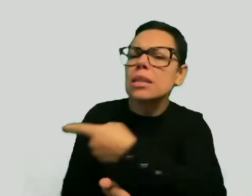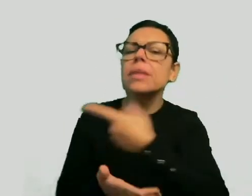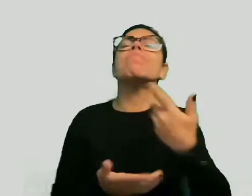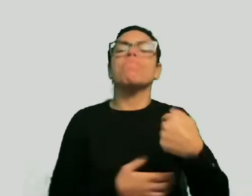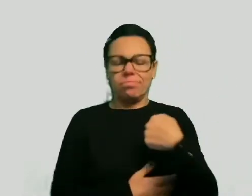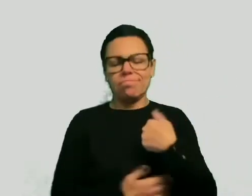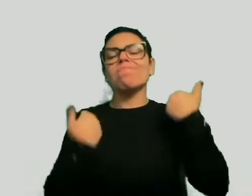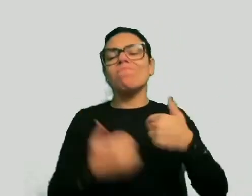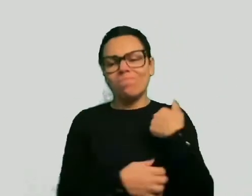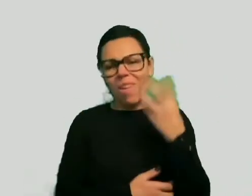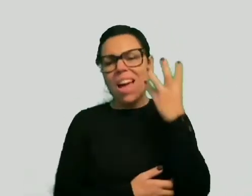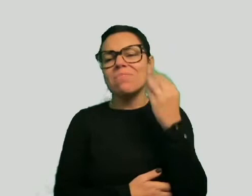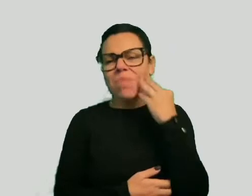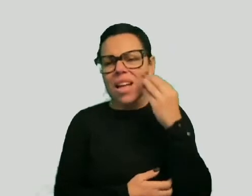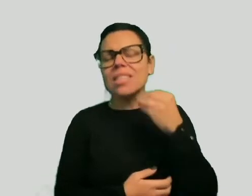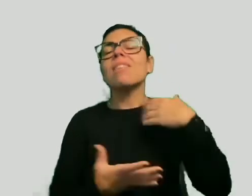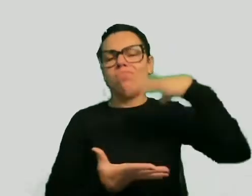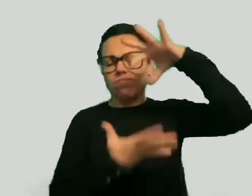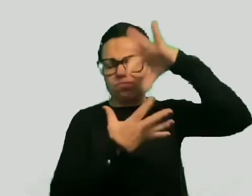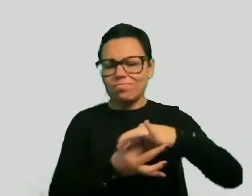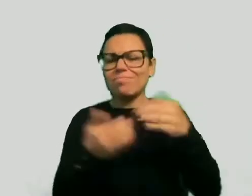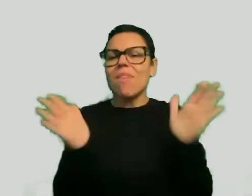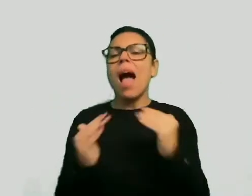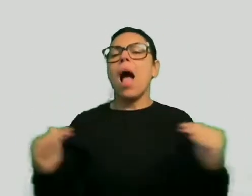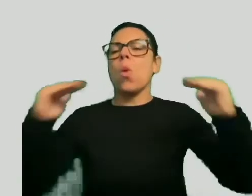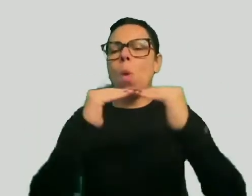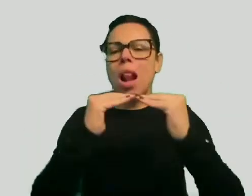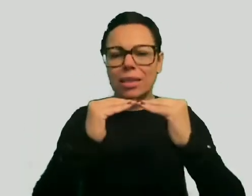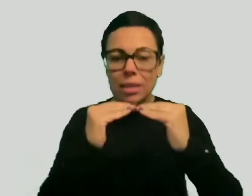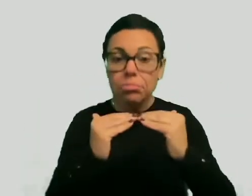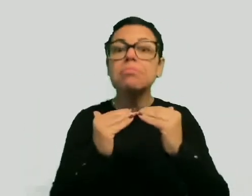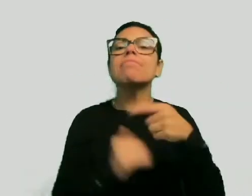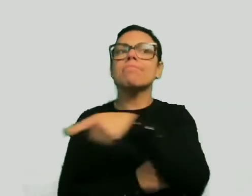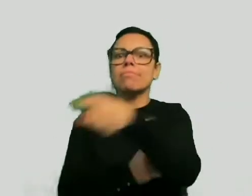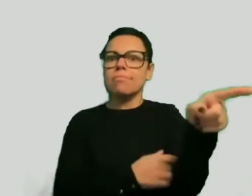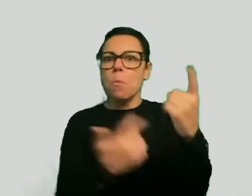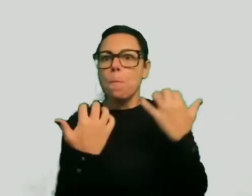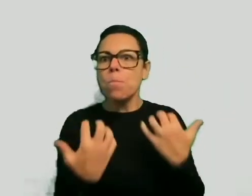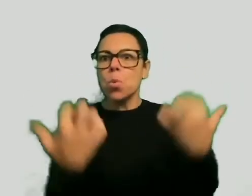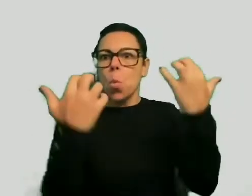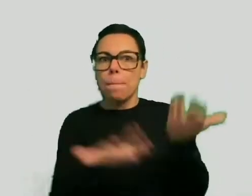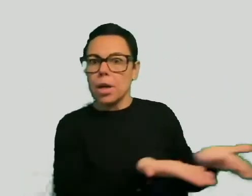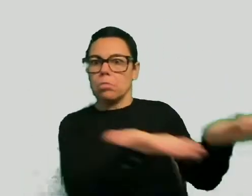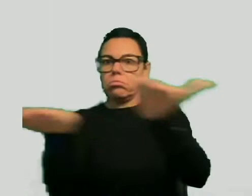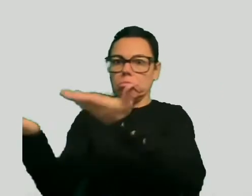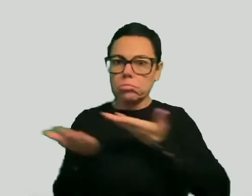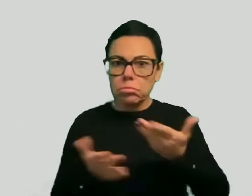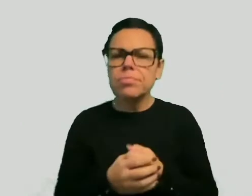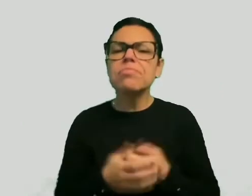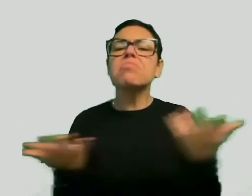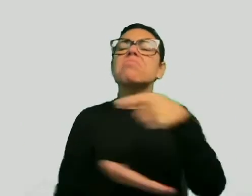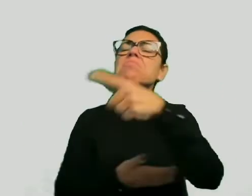equality in different areas, including public procurement. Including public procurement. Yes. What do you hope to get out of this session? I hope to get